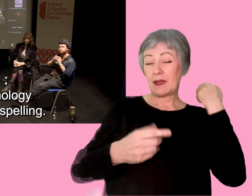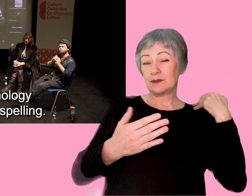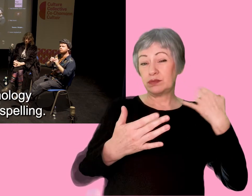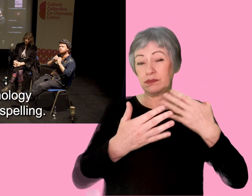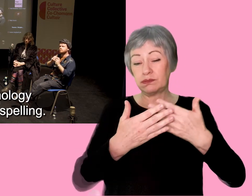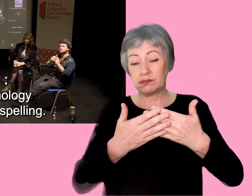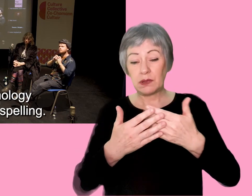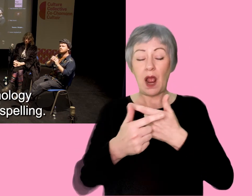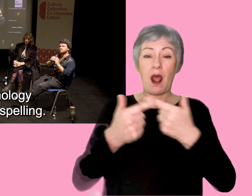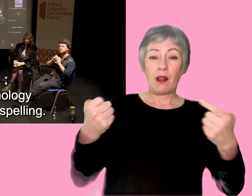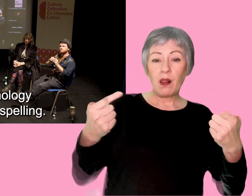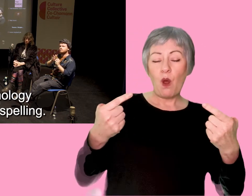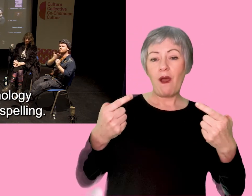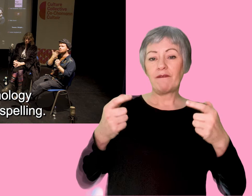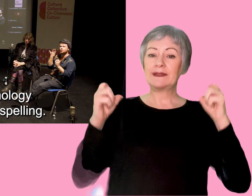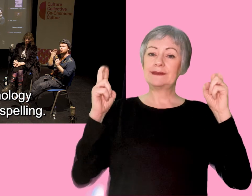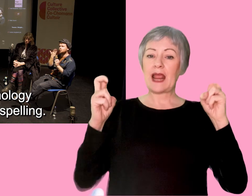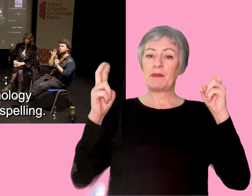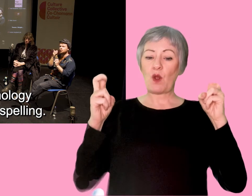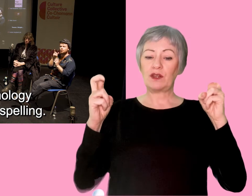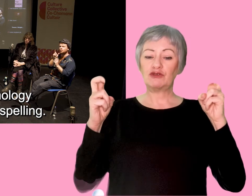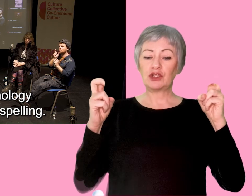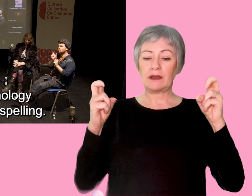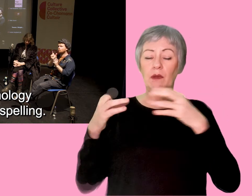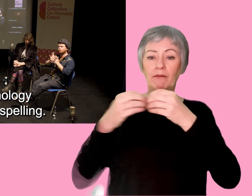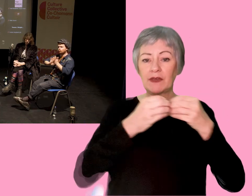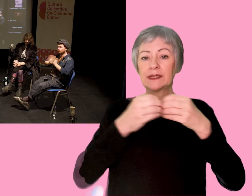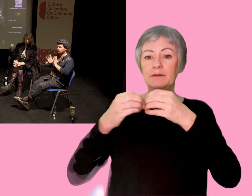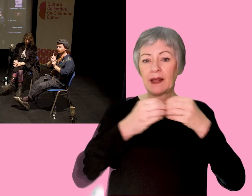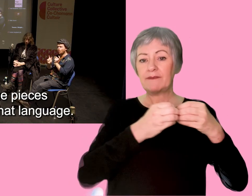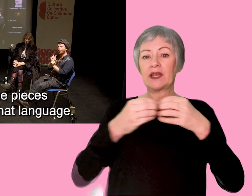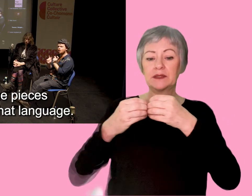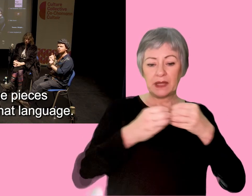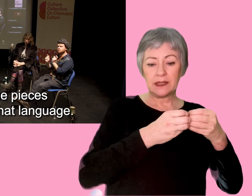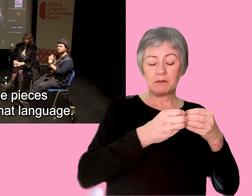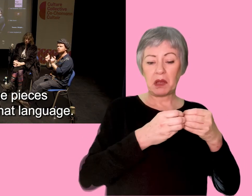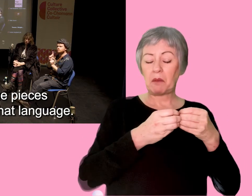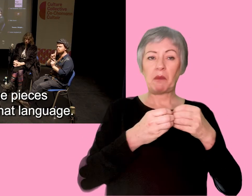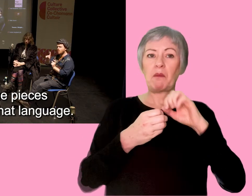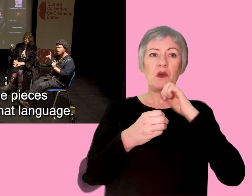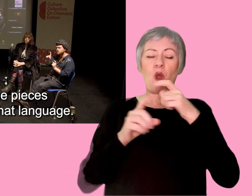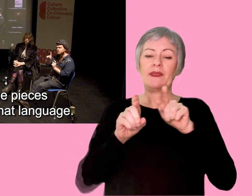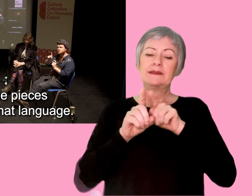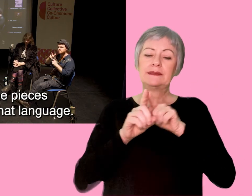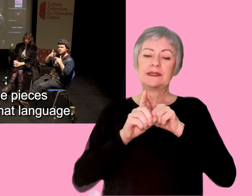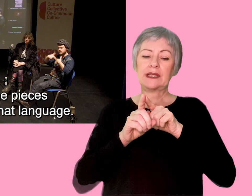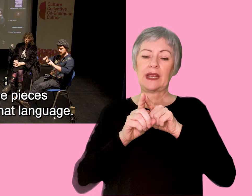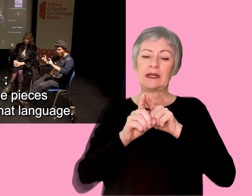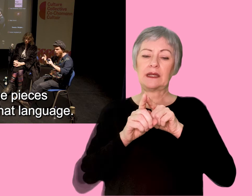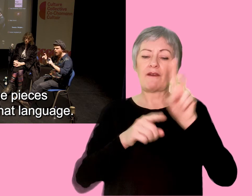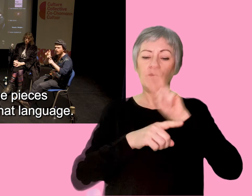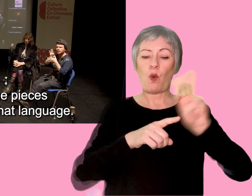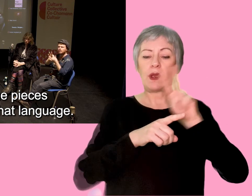when a lot of terminology was relayed by fingerspelling. There weren't the same pieces of